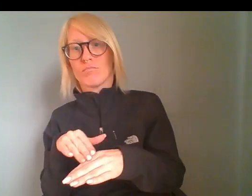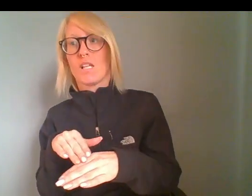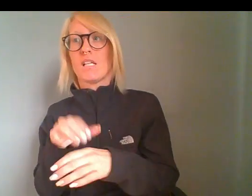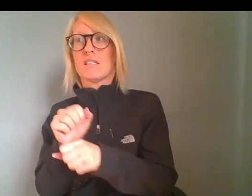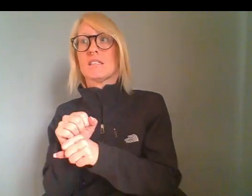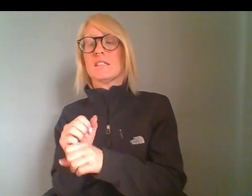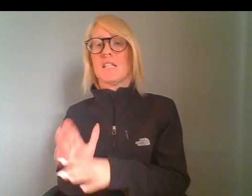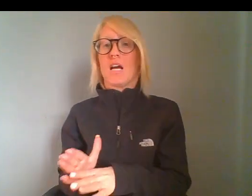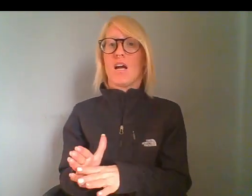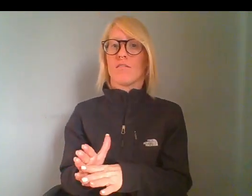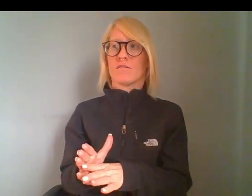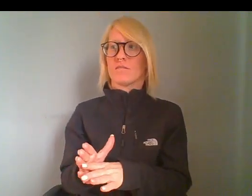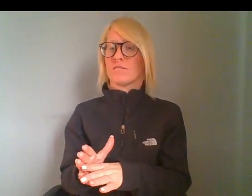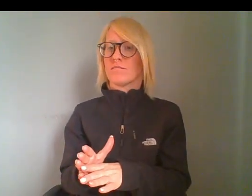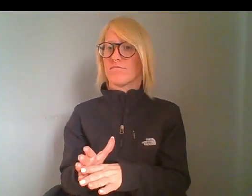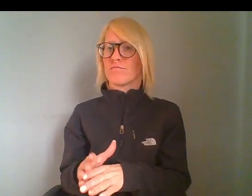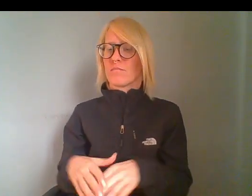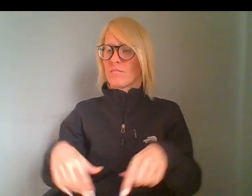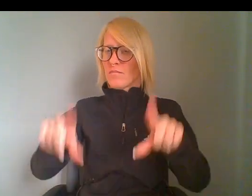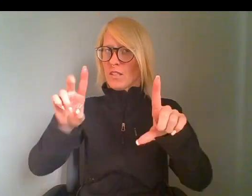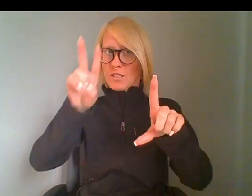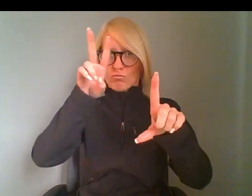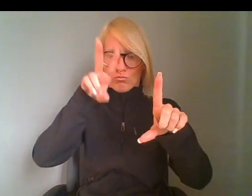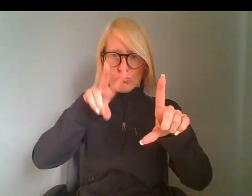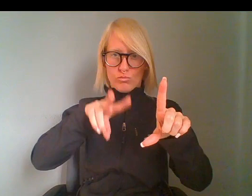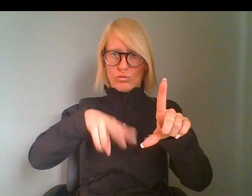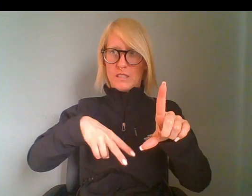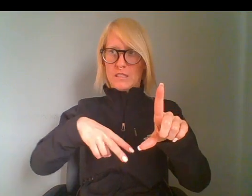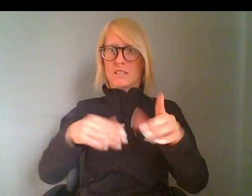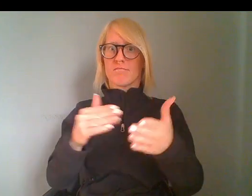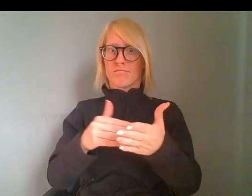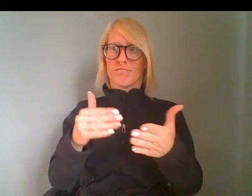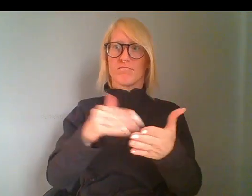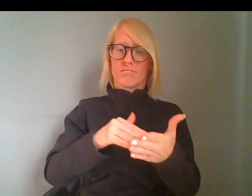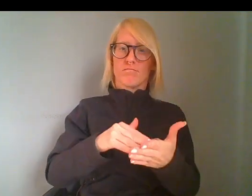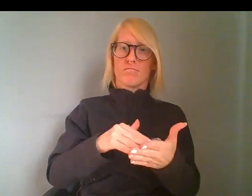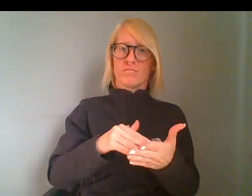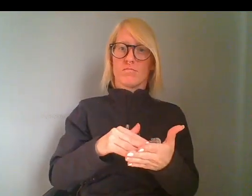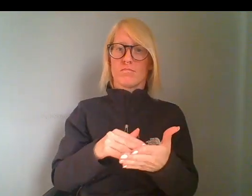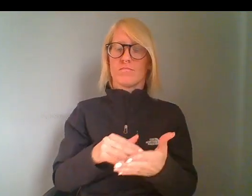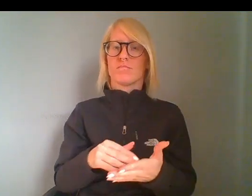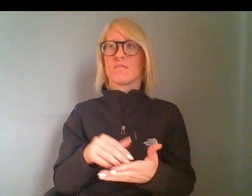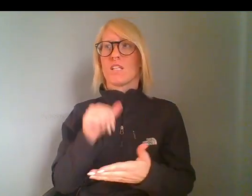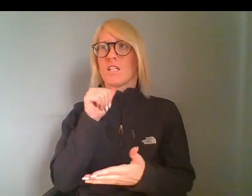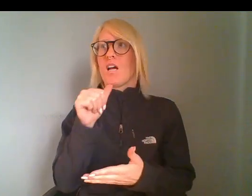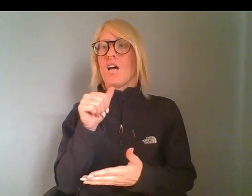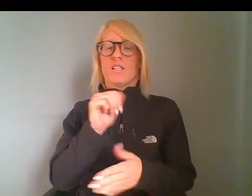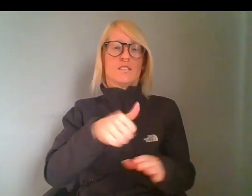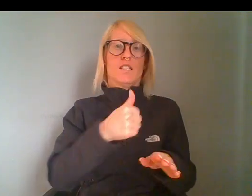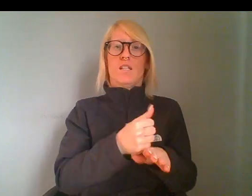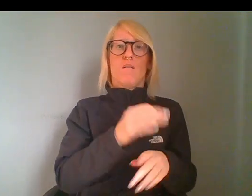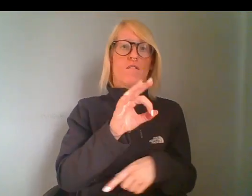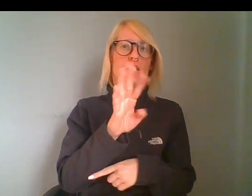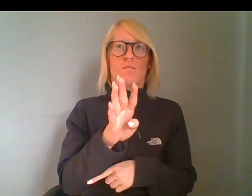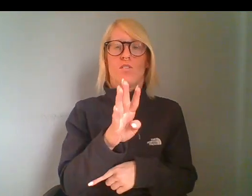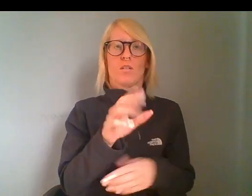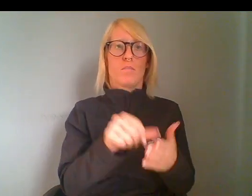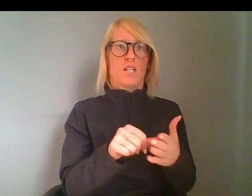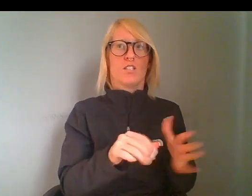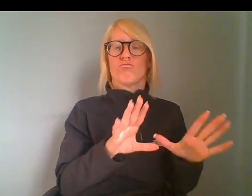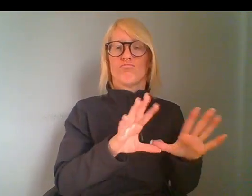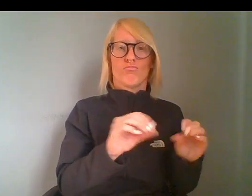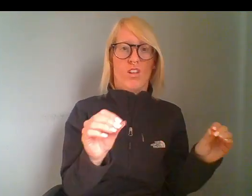or if they have a question, that question gets to the appropriate staff person. So you don't want to put up your Facebook page and then not do anything with